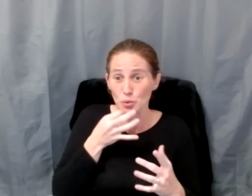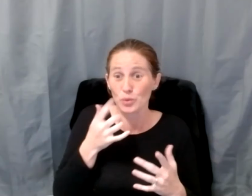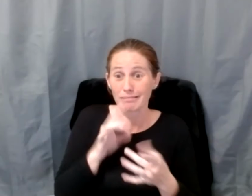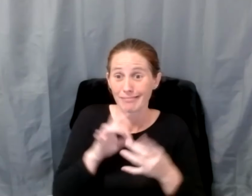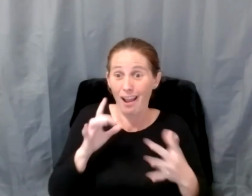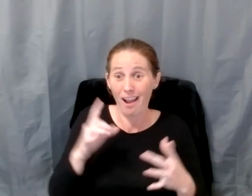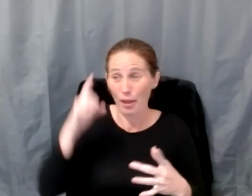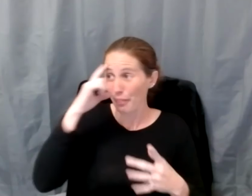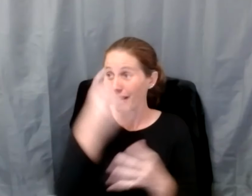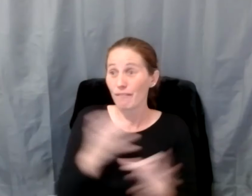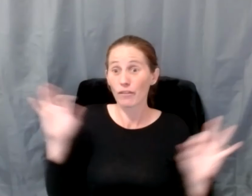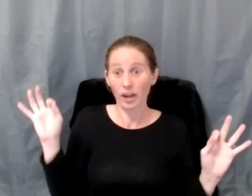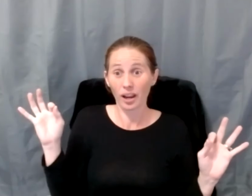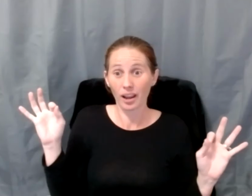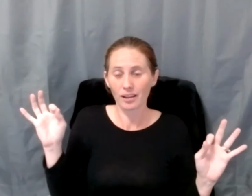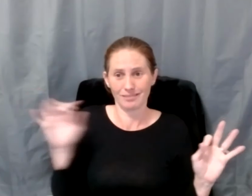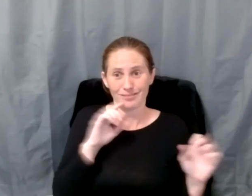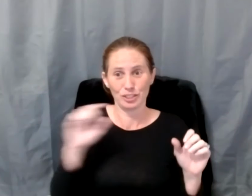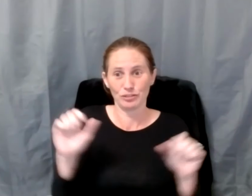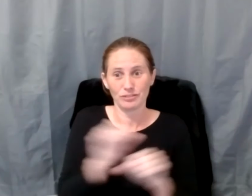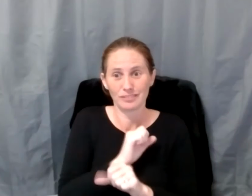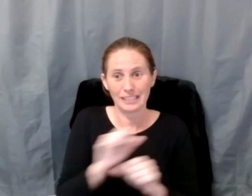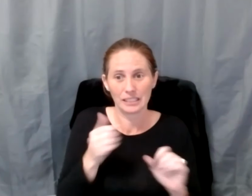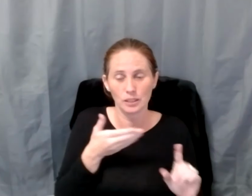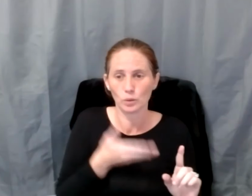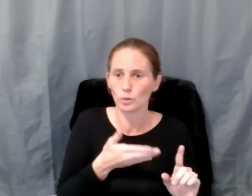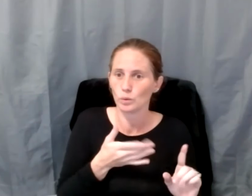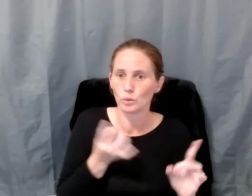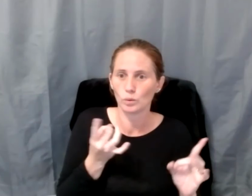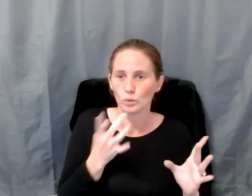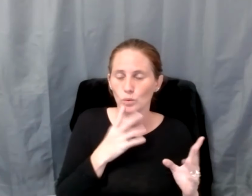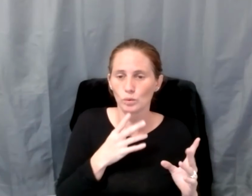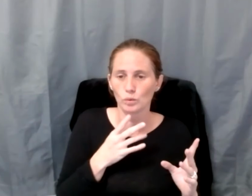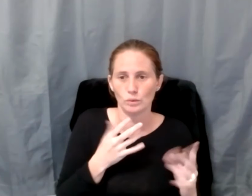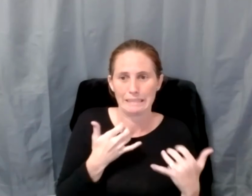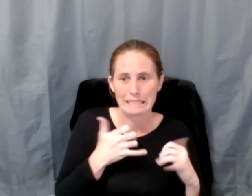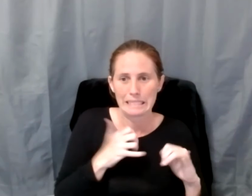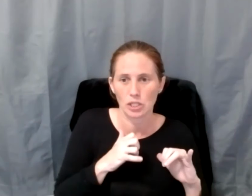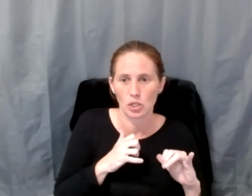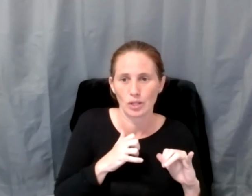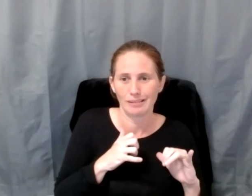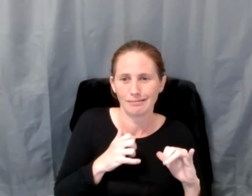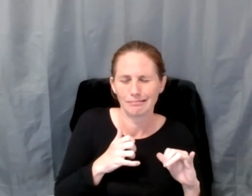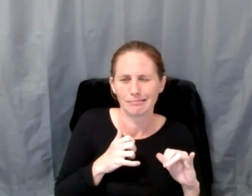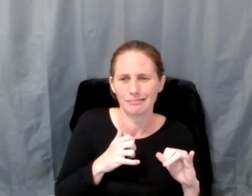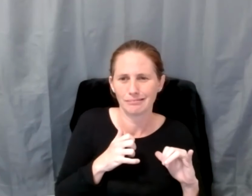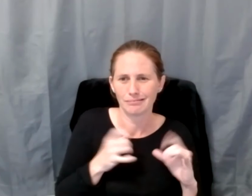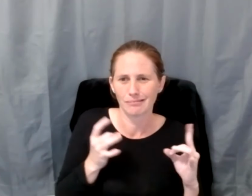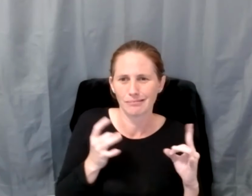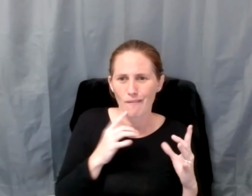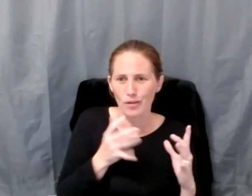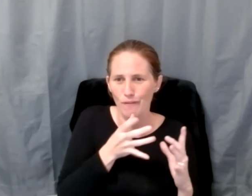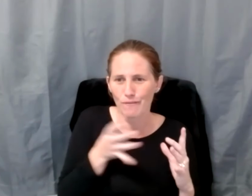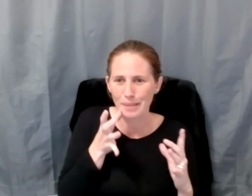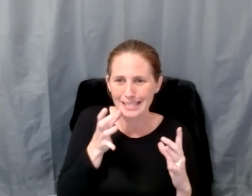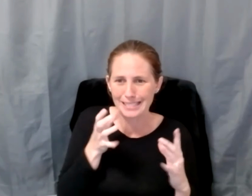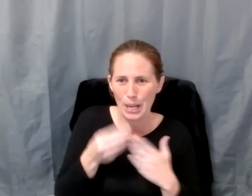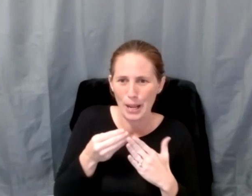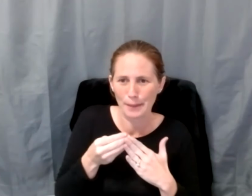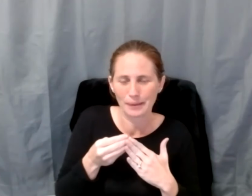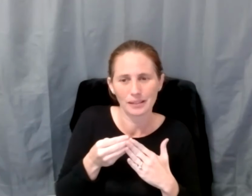think you're free, actually the realities of being in a colonial, still a highly colonial place and on a plantation economy make